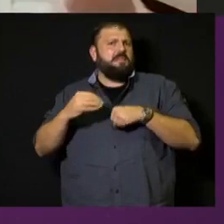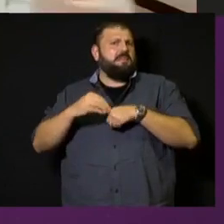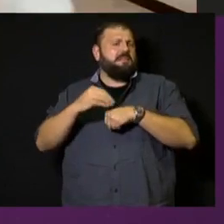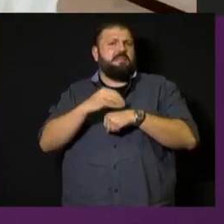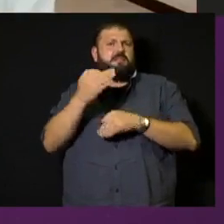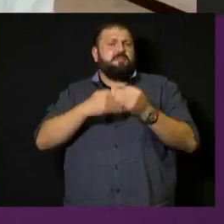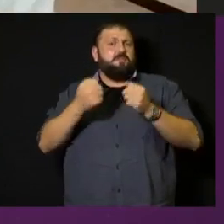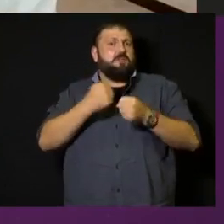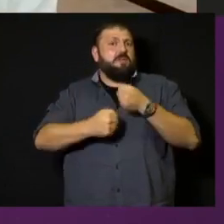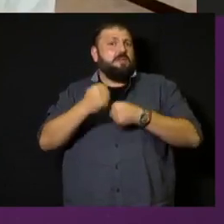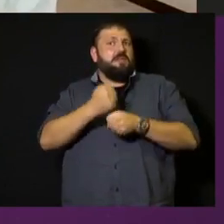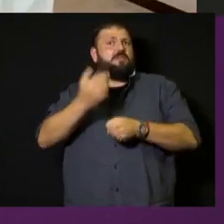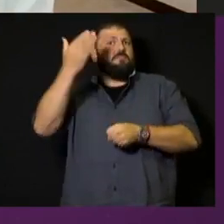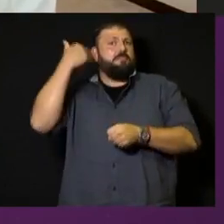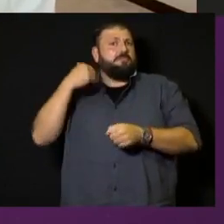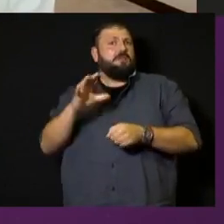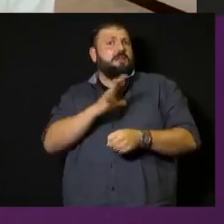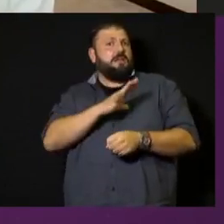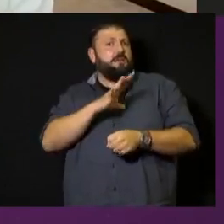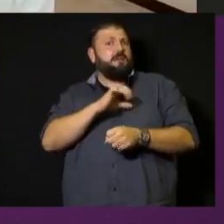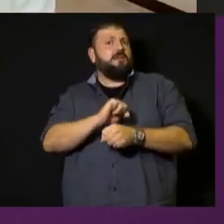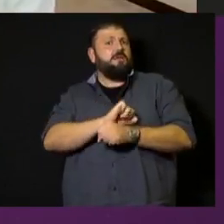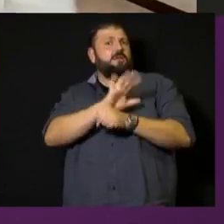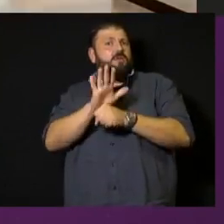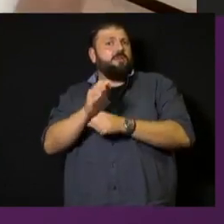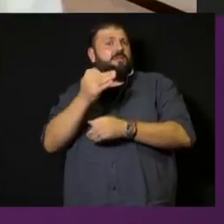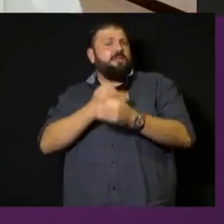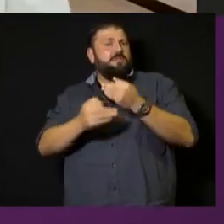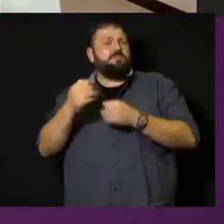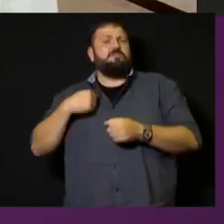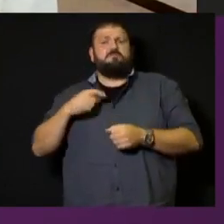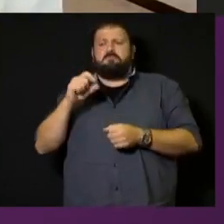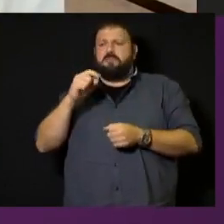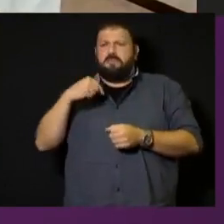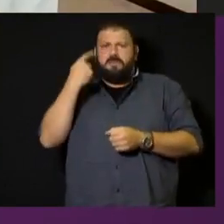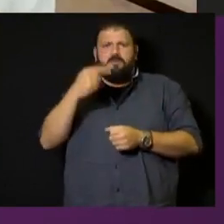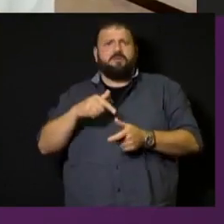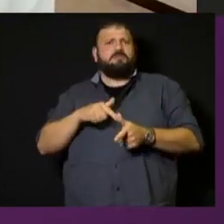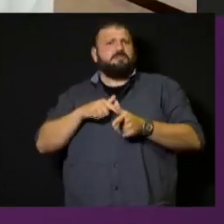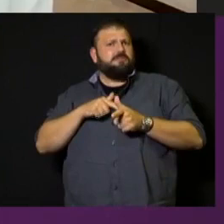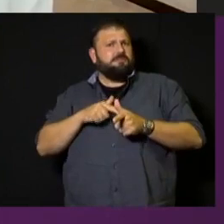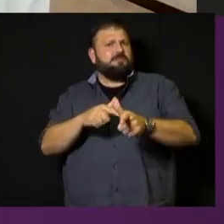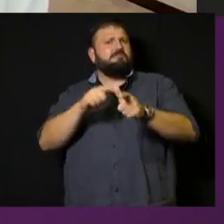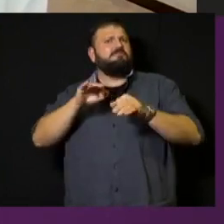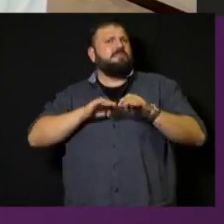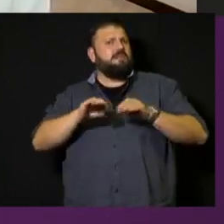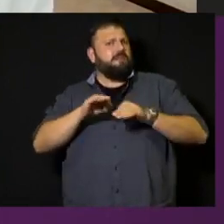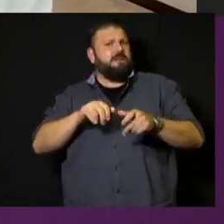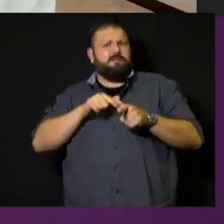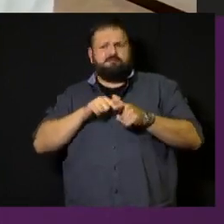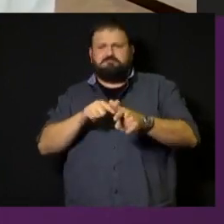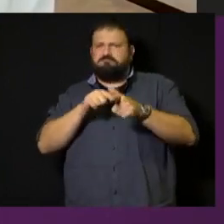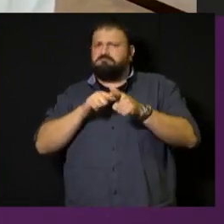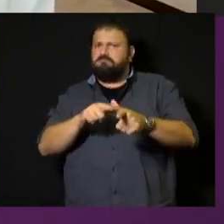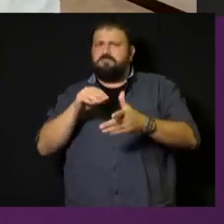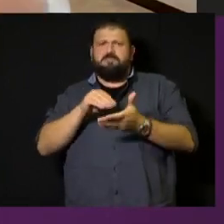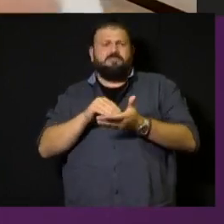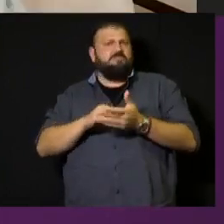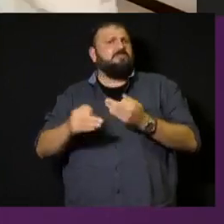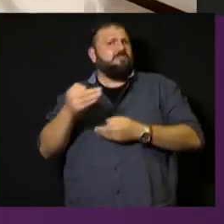we went through COVID. With COVID, we kept working 20 hours a day. We moved on because there was a